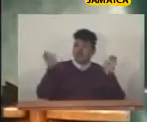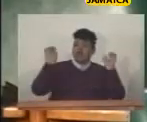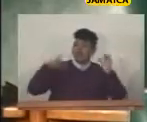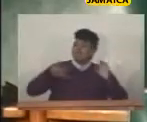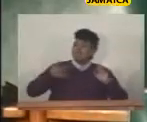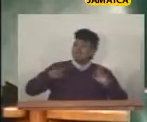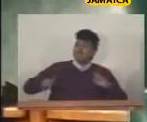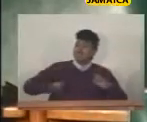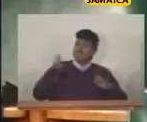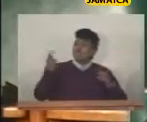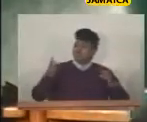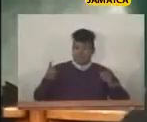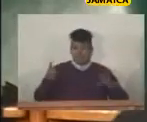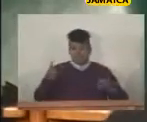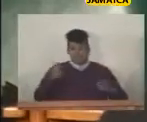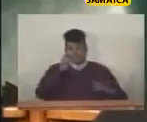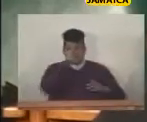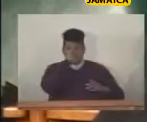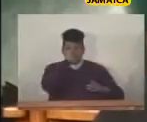emergency direct